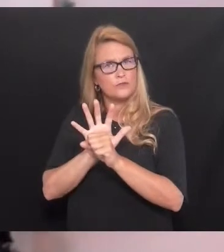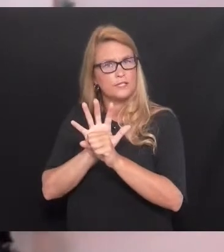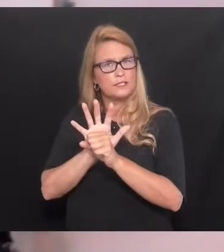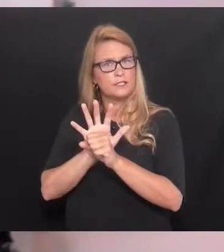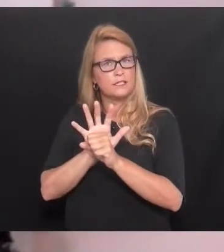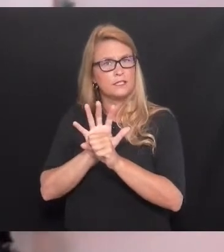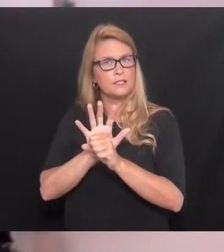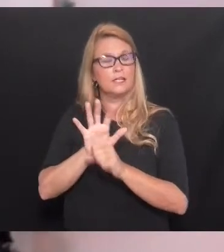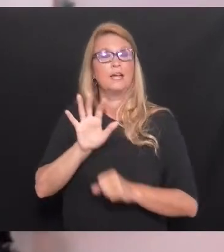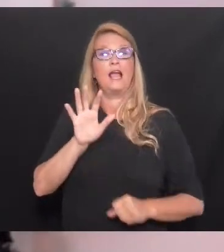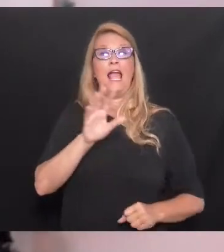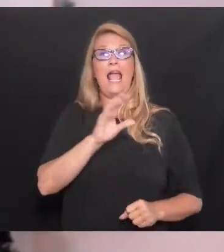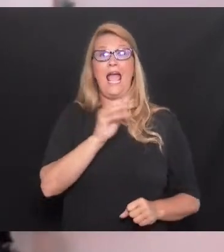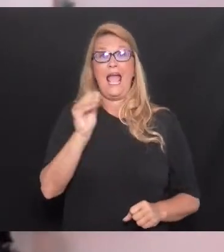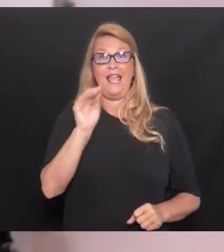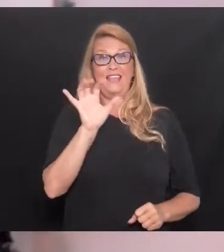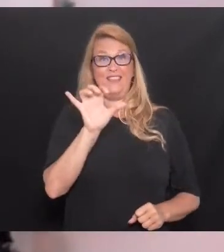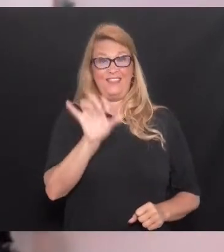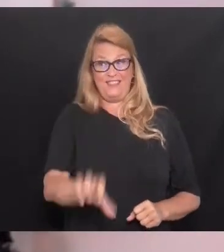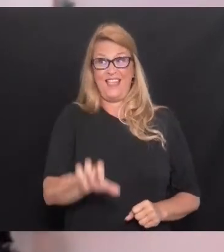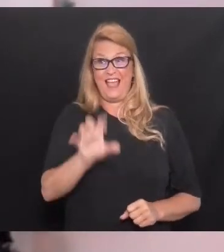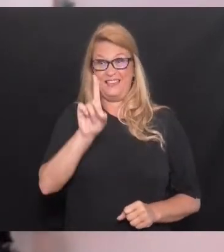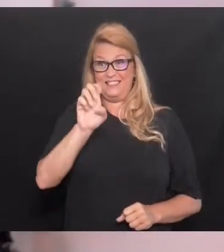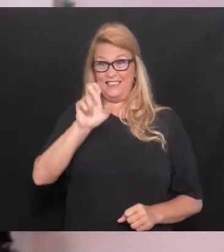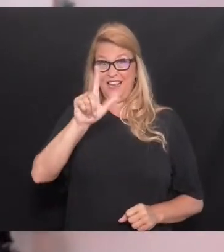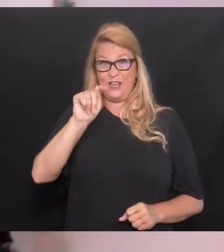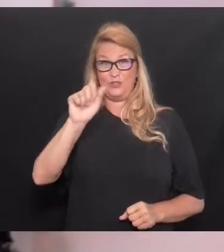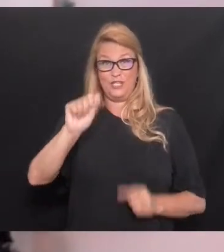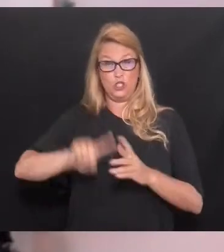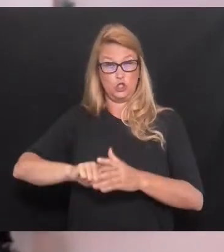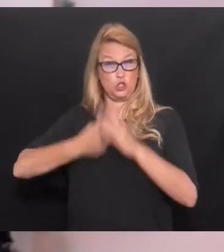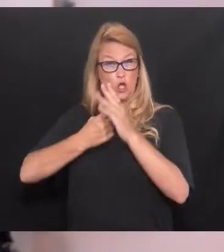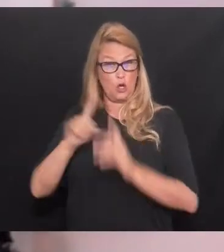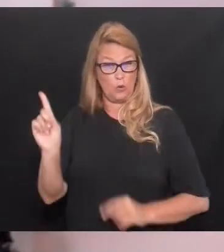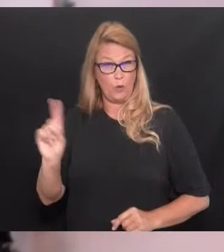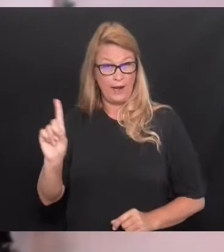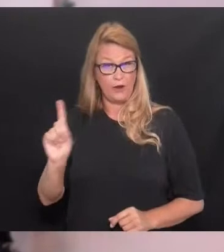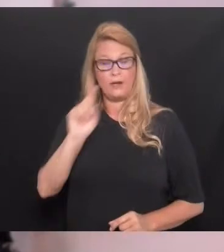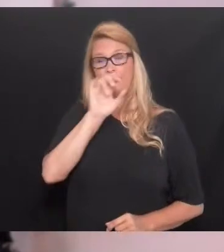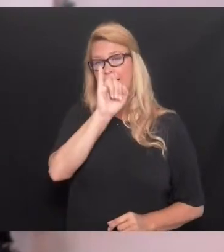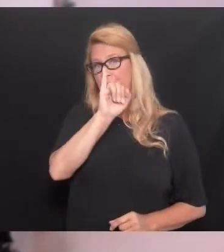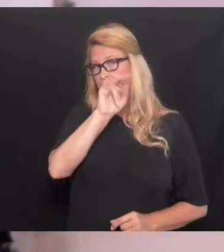COVID-19, and as a reminder, that's the variant that originated in India.